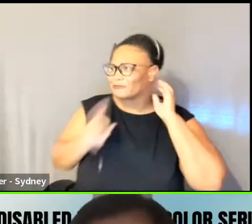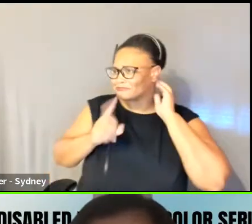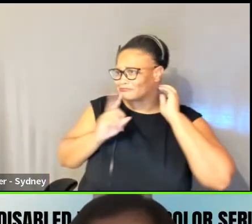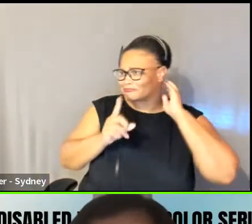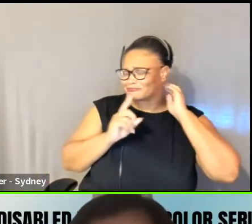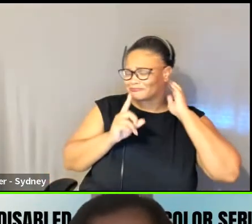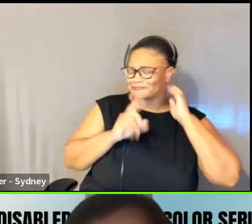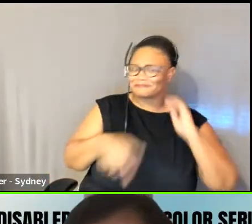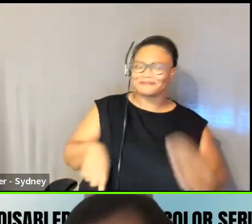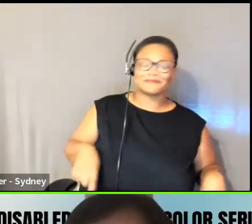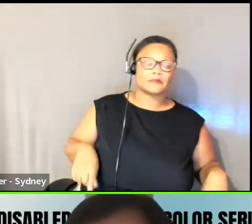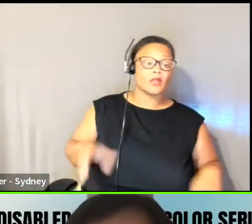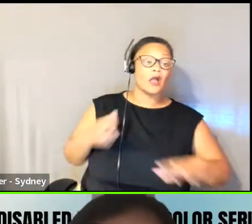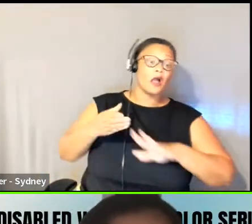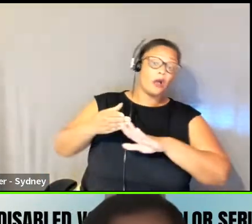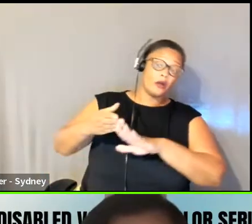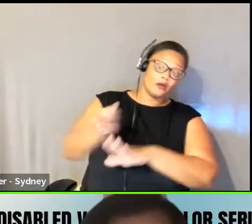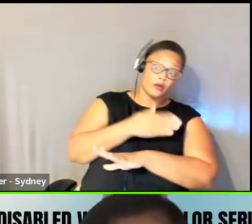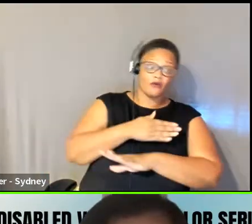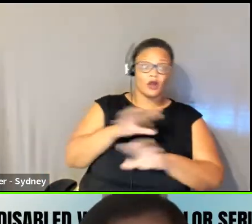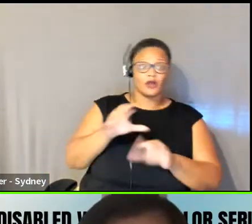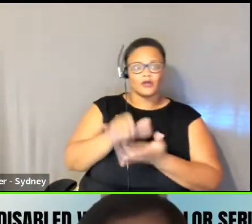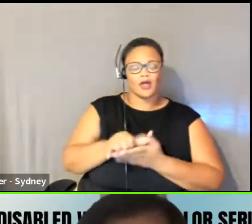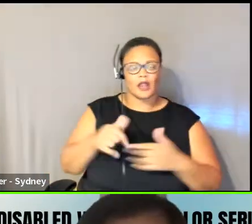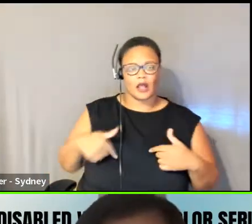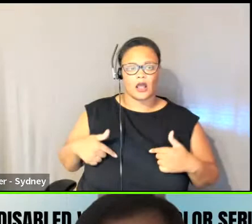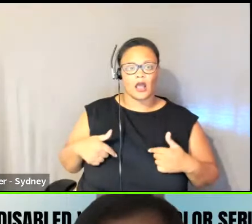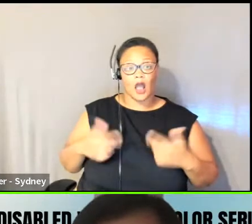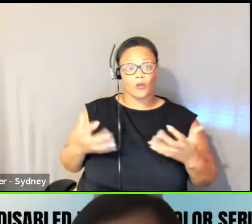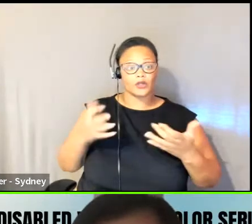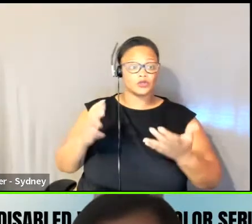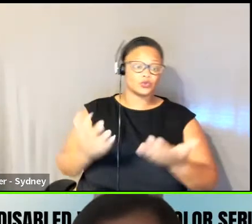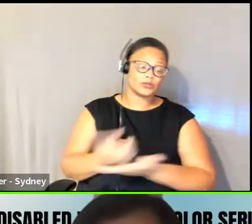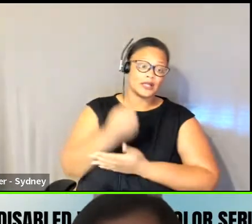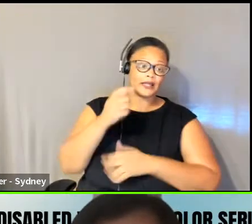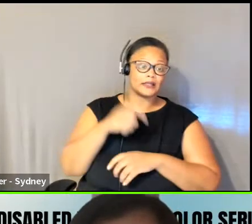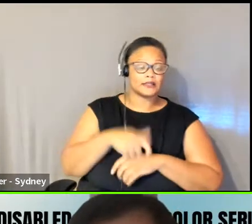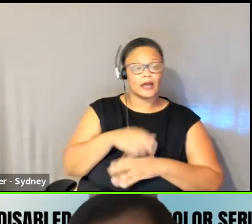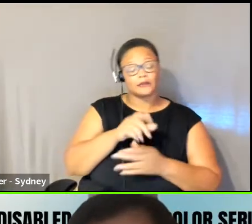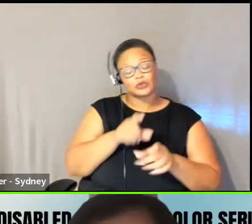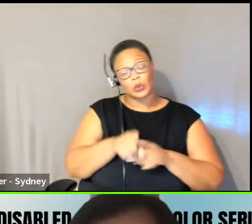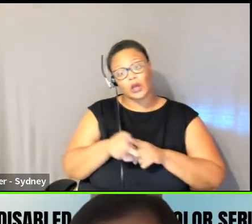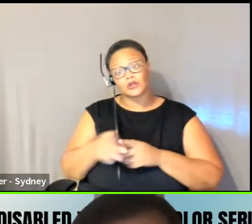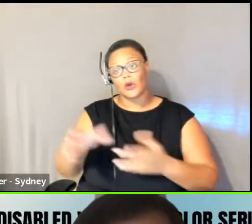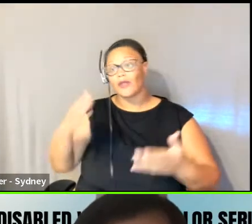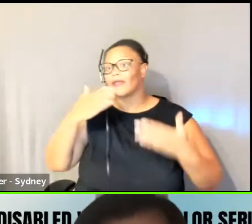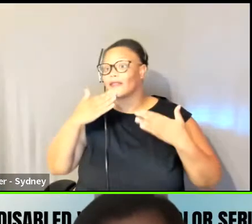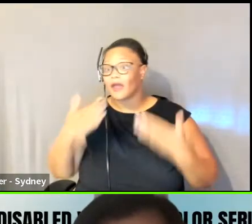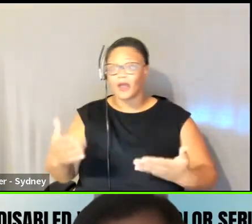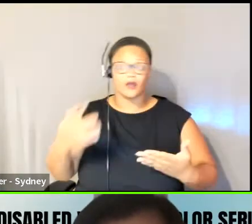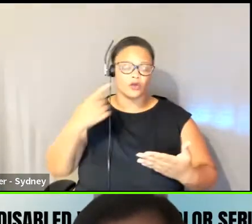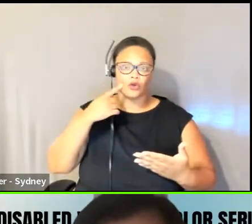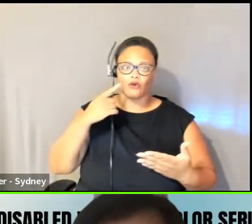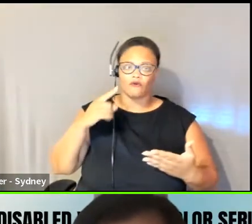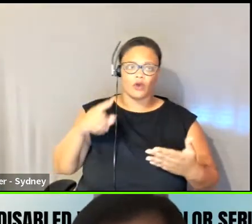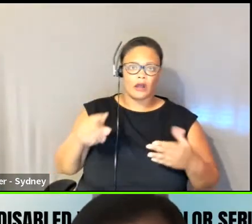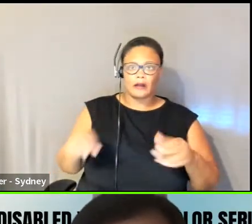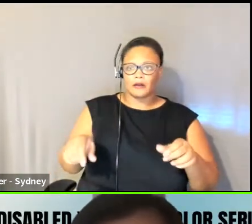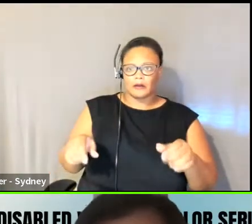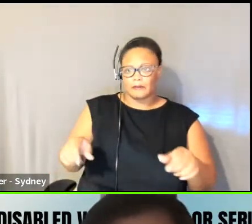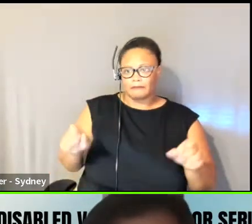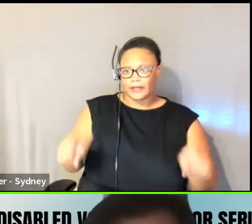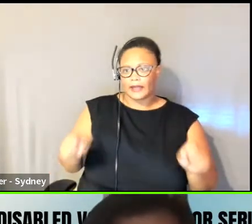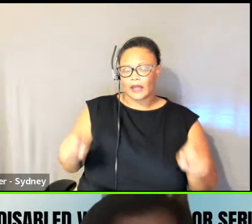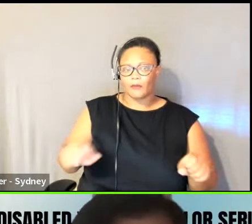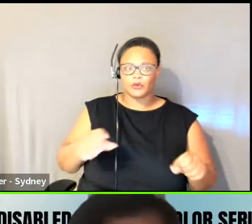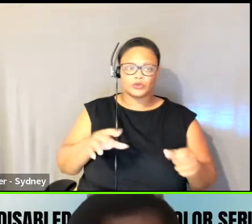And well, before that, I really did want to take the time to also thank you for being able to talk about